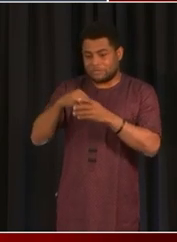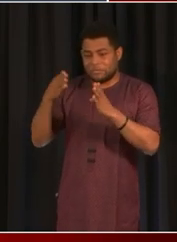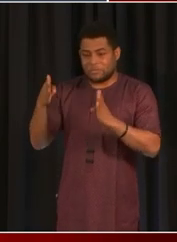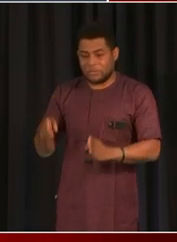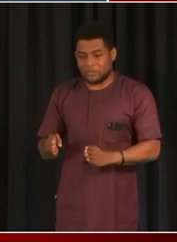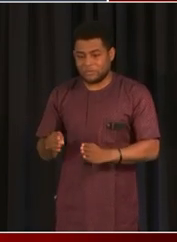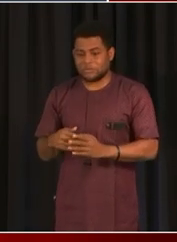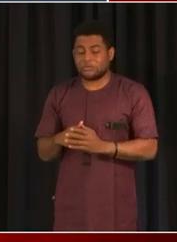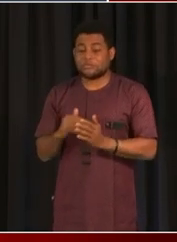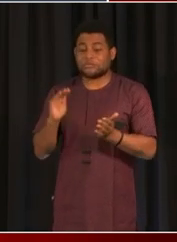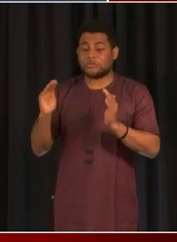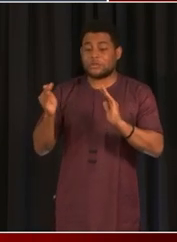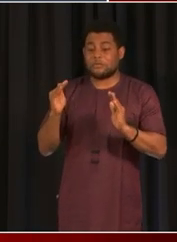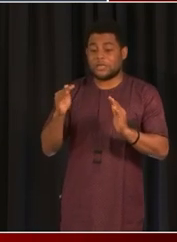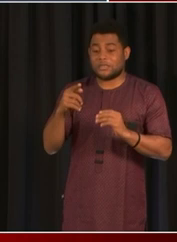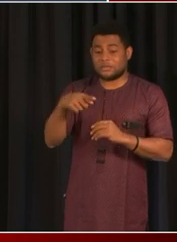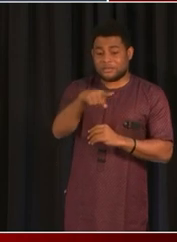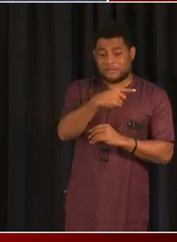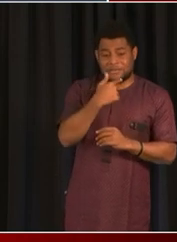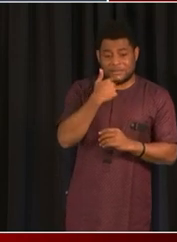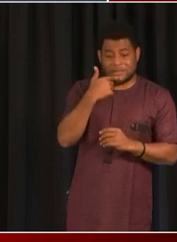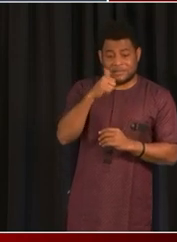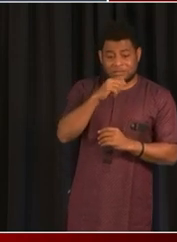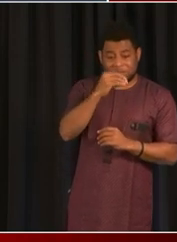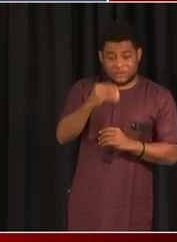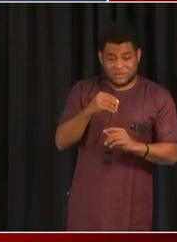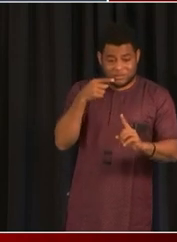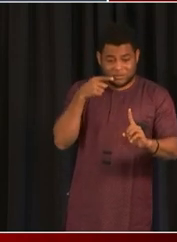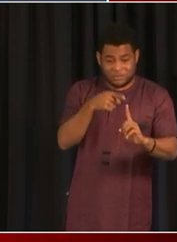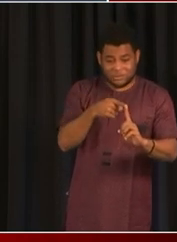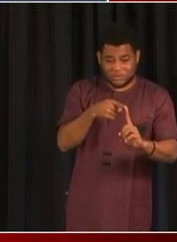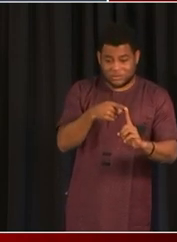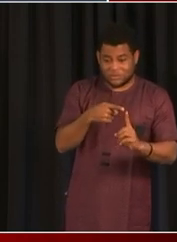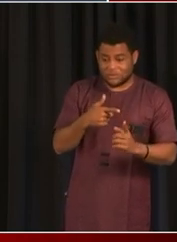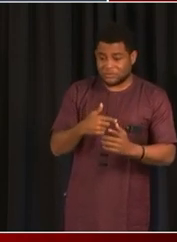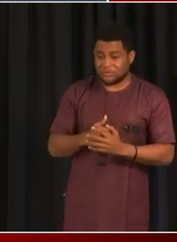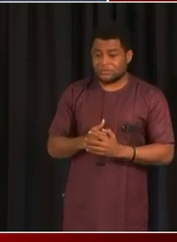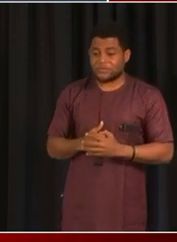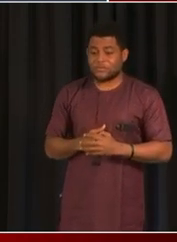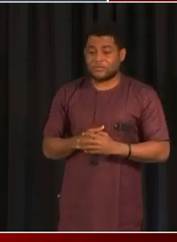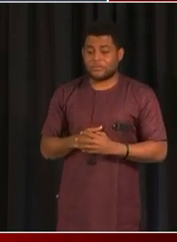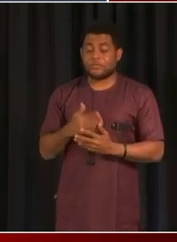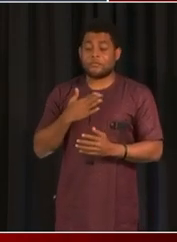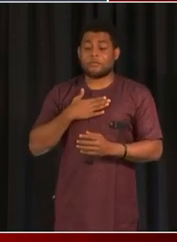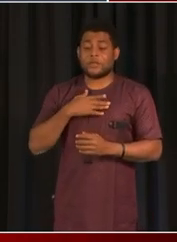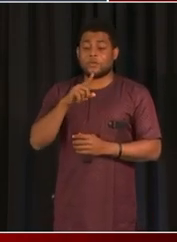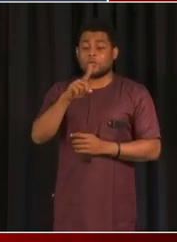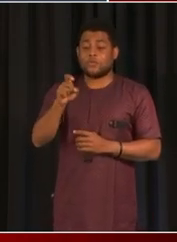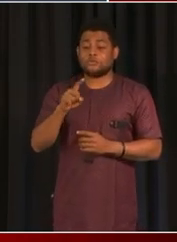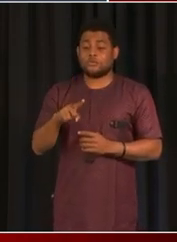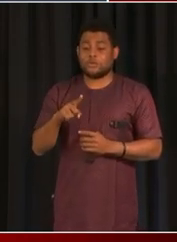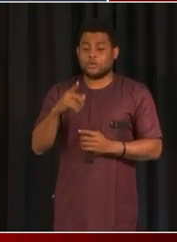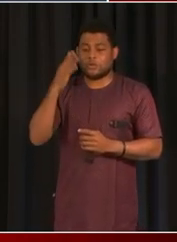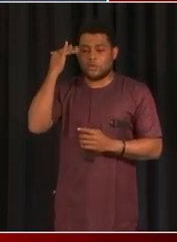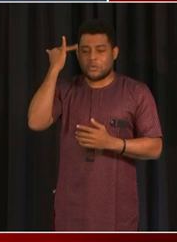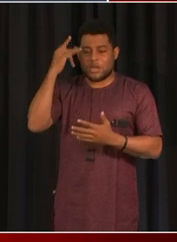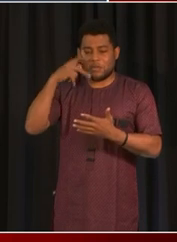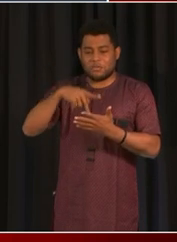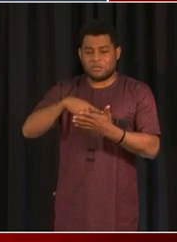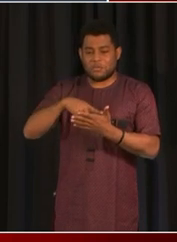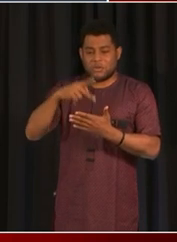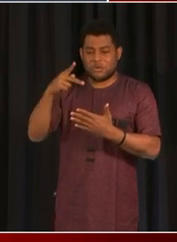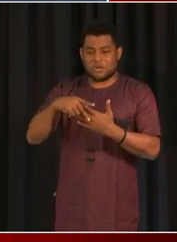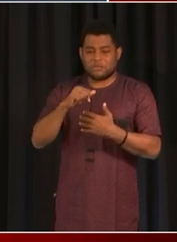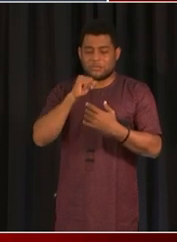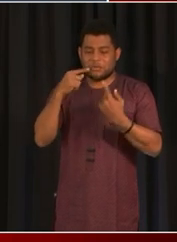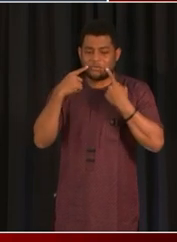10% that you said was, the city said was the aim and the CDC recommends. My question for you is, why did this program fall short? I know it